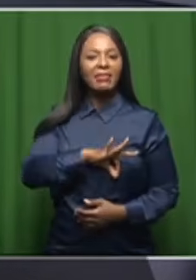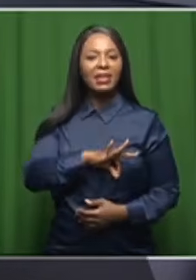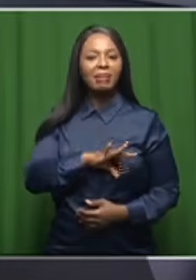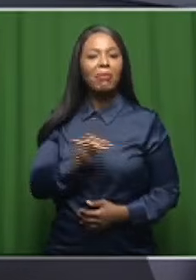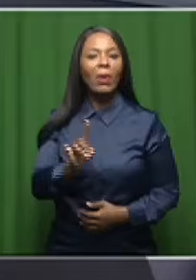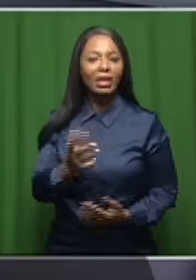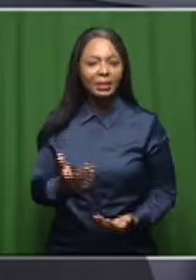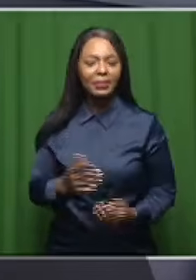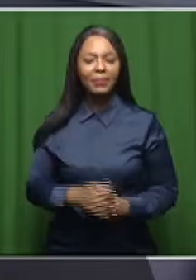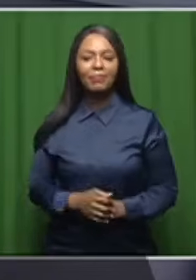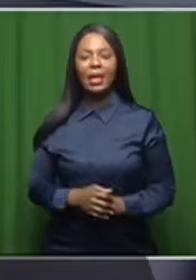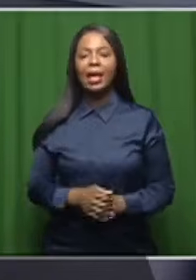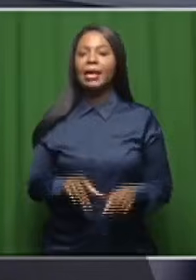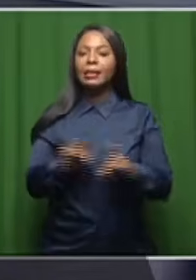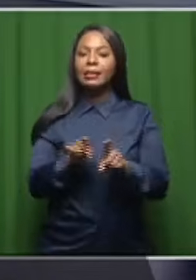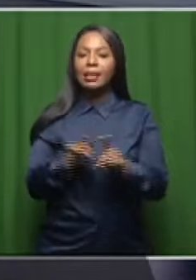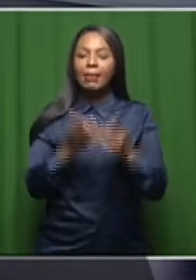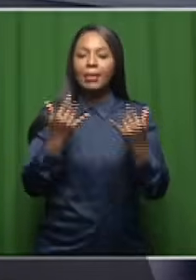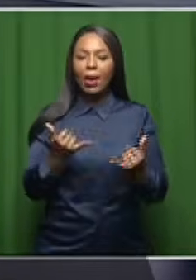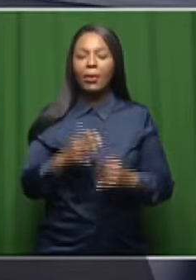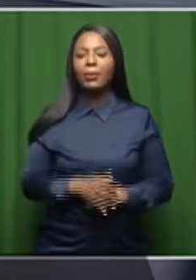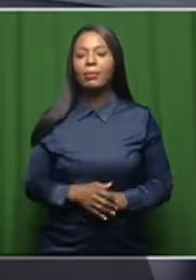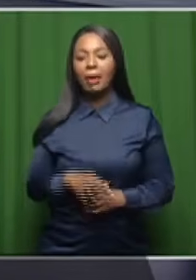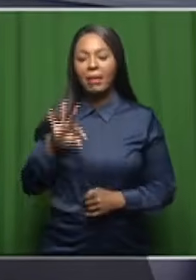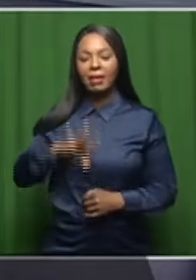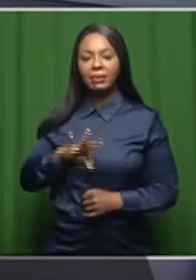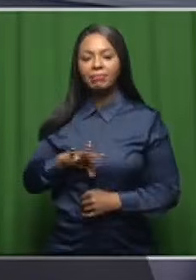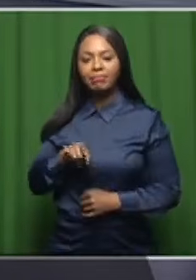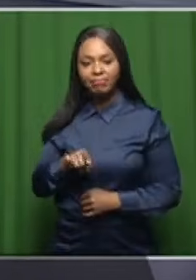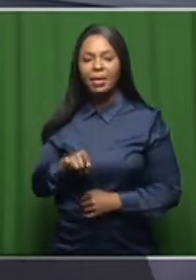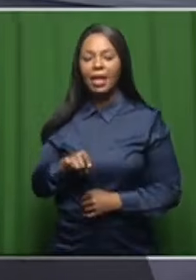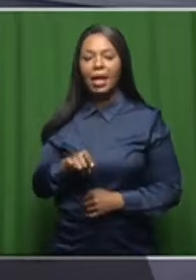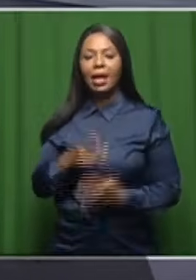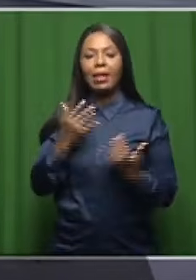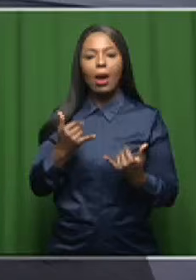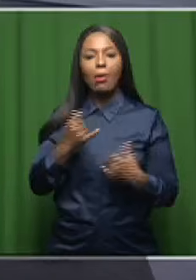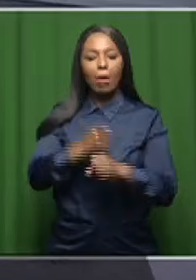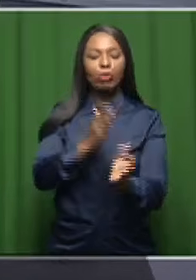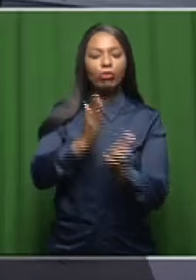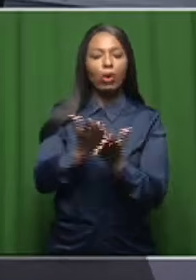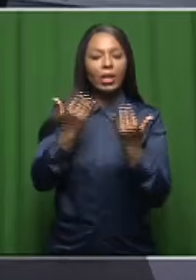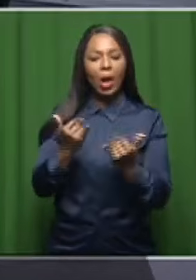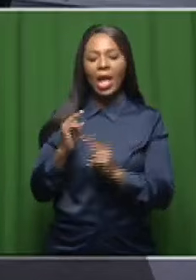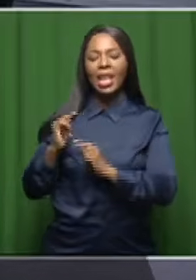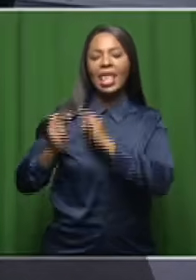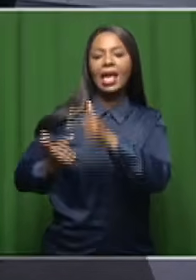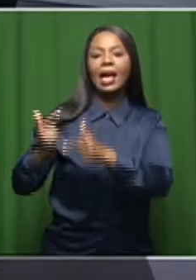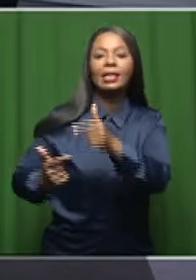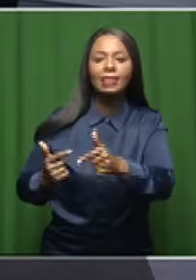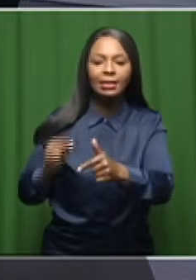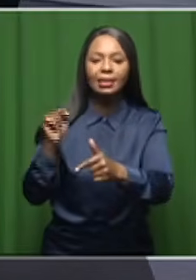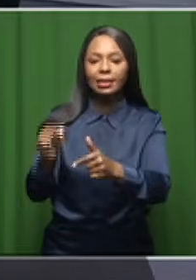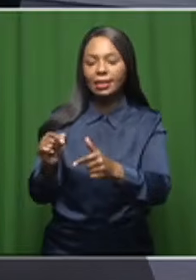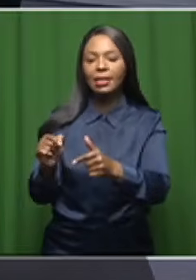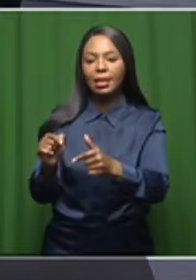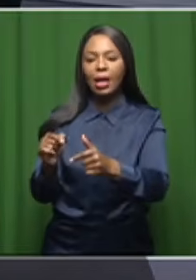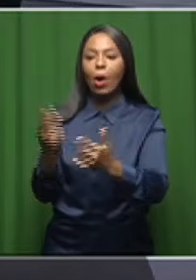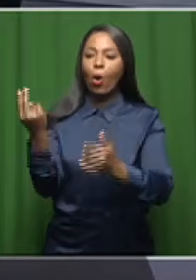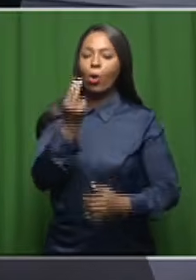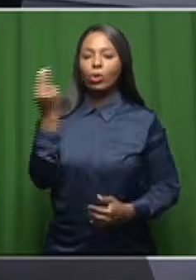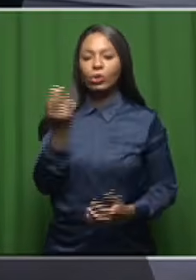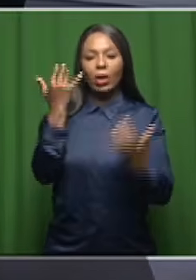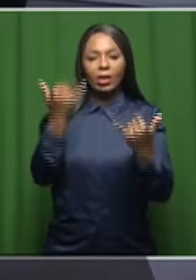what he's just said about the importance of making sure that we have lasting legacy. So ours is then to also crowd